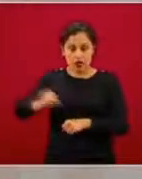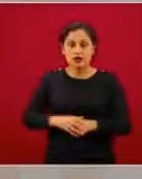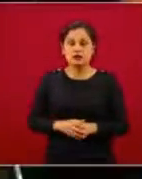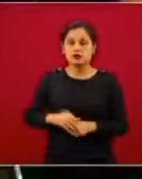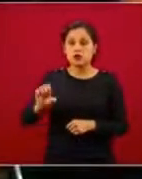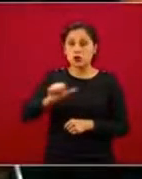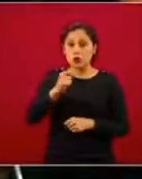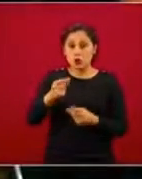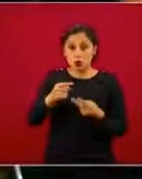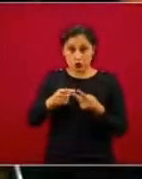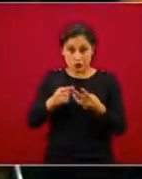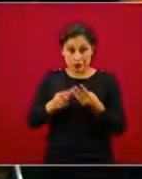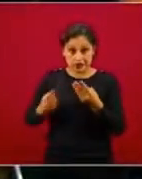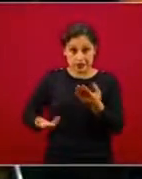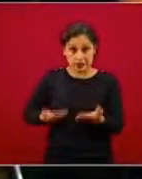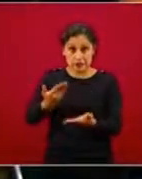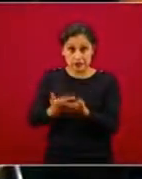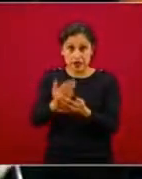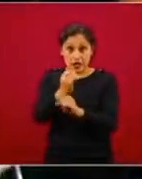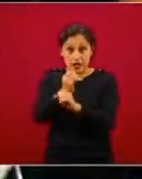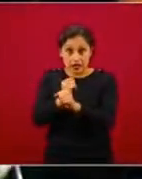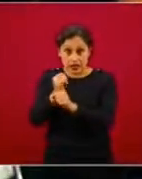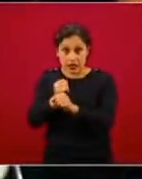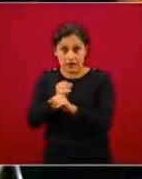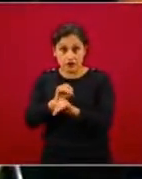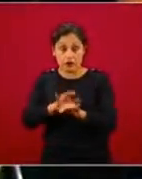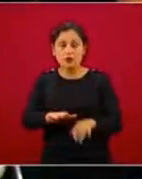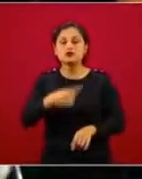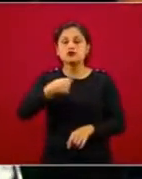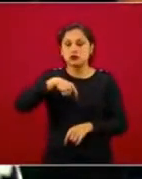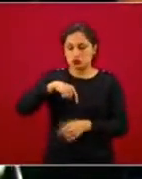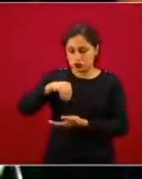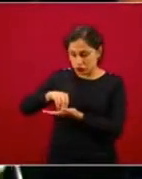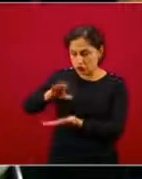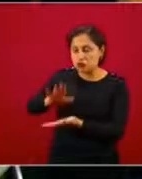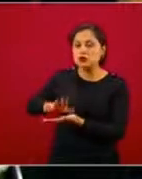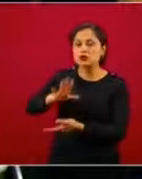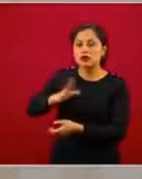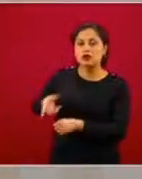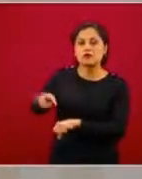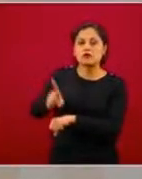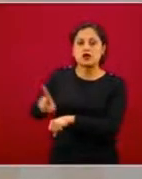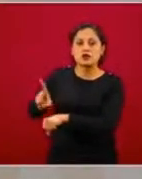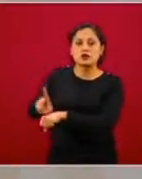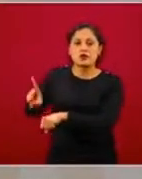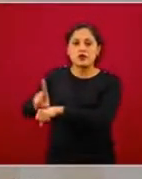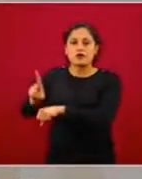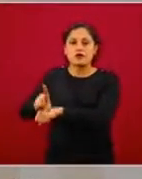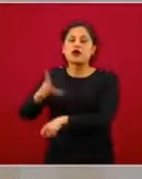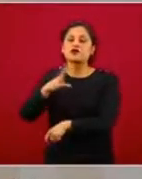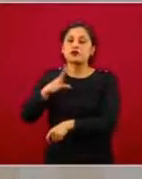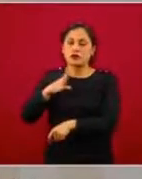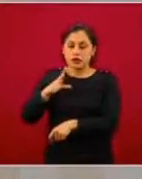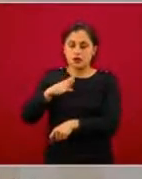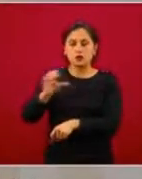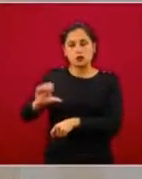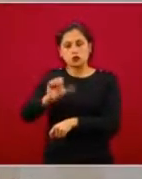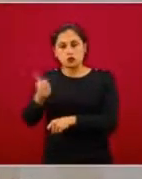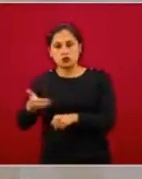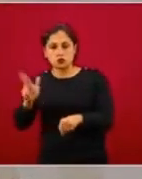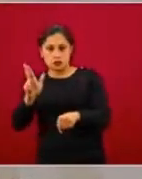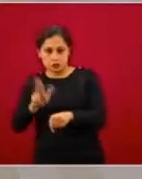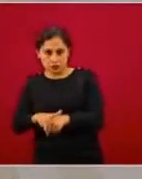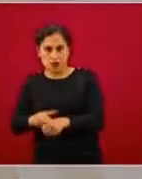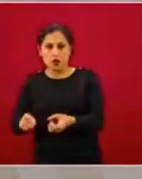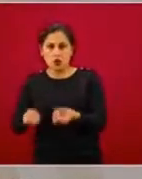state. And in terms of proposals for information, we have that. We have the occupancy rates, and